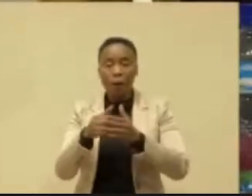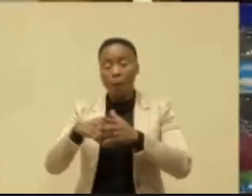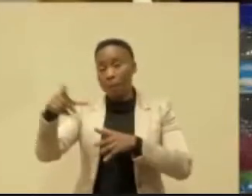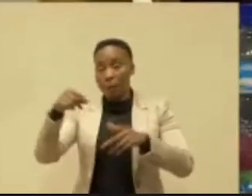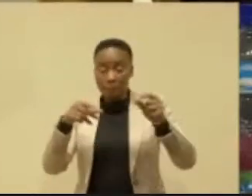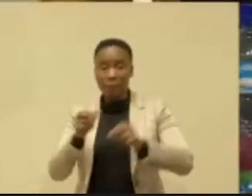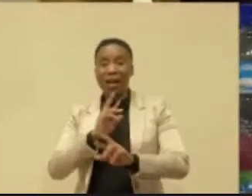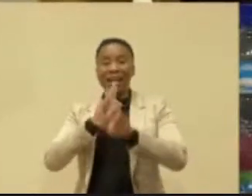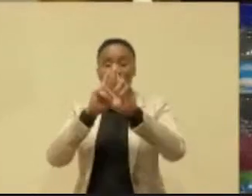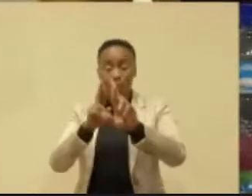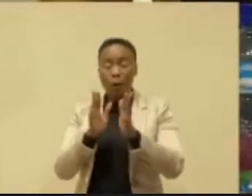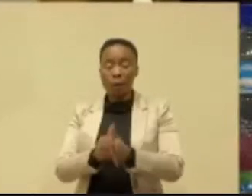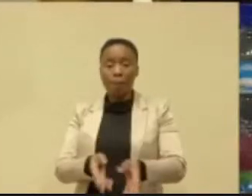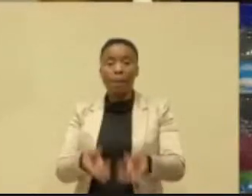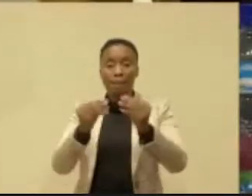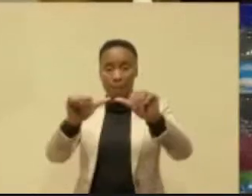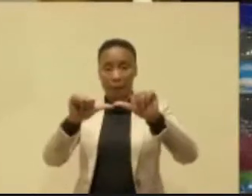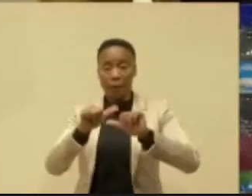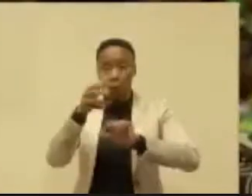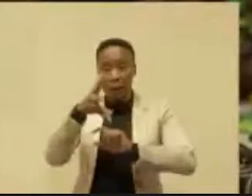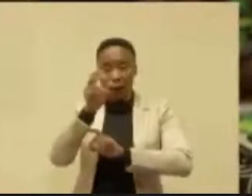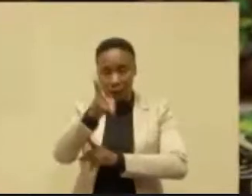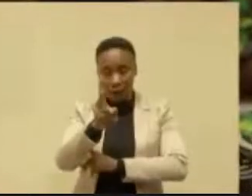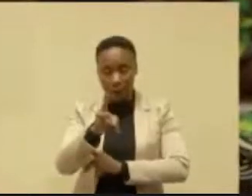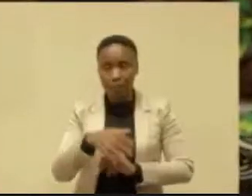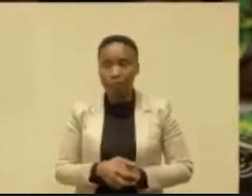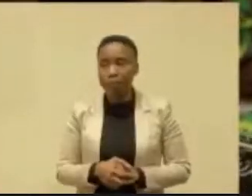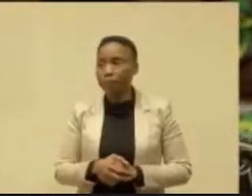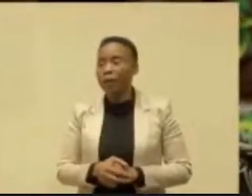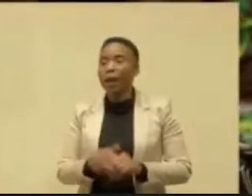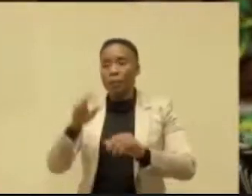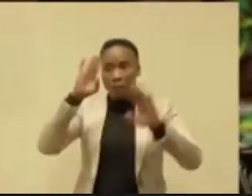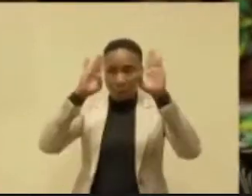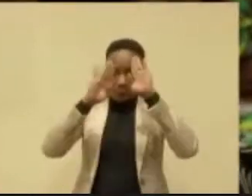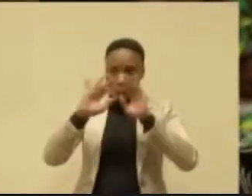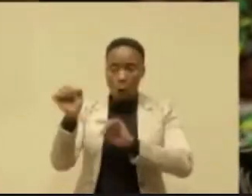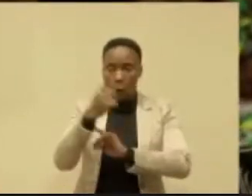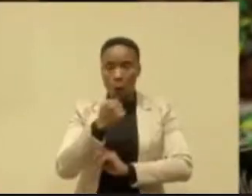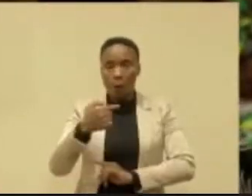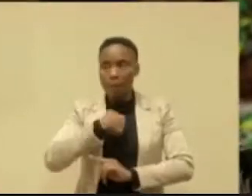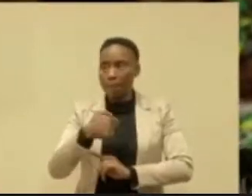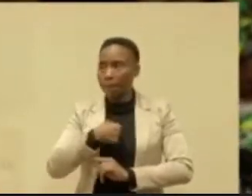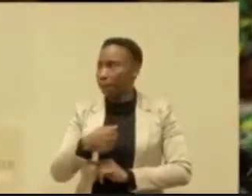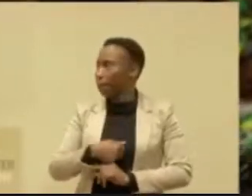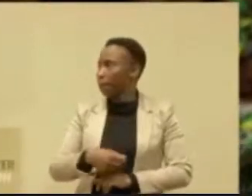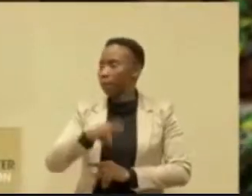report back again you may continue greetings everyone naked